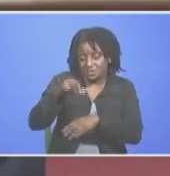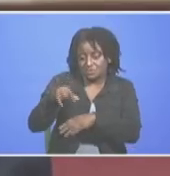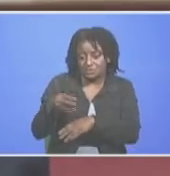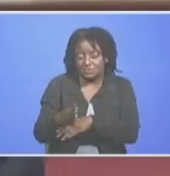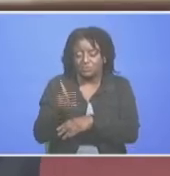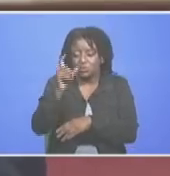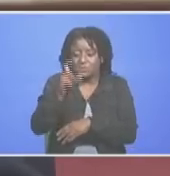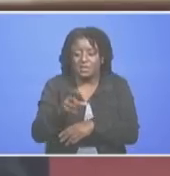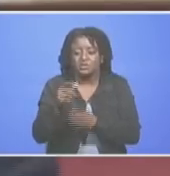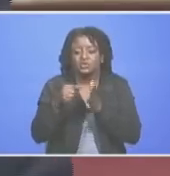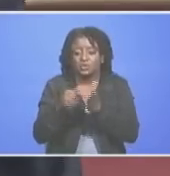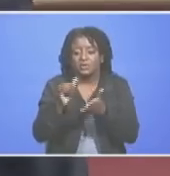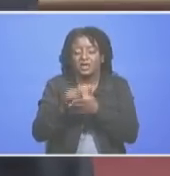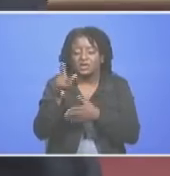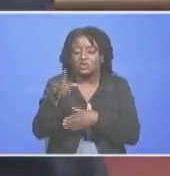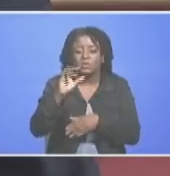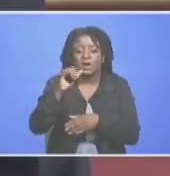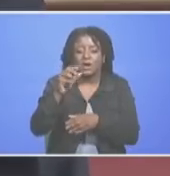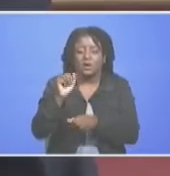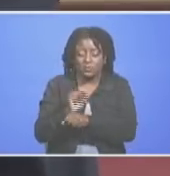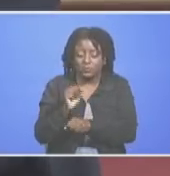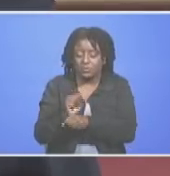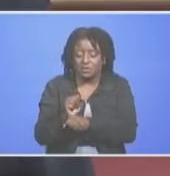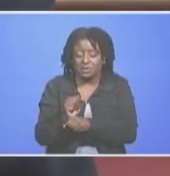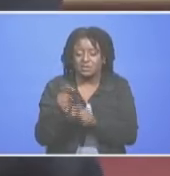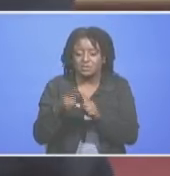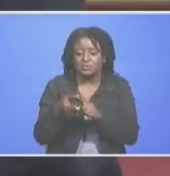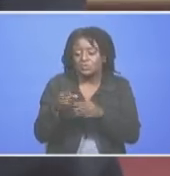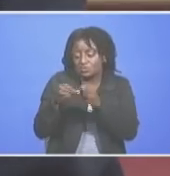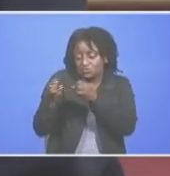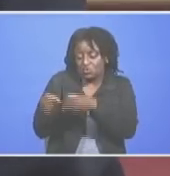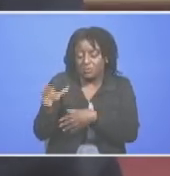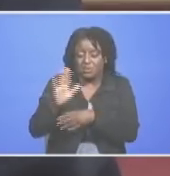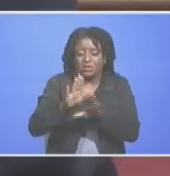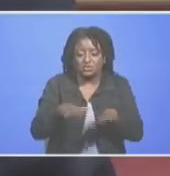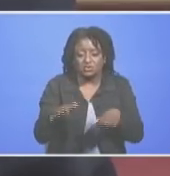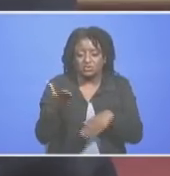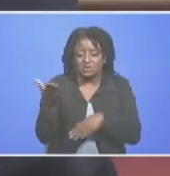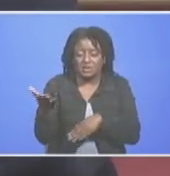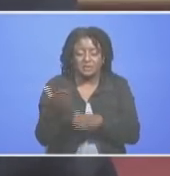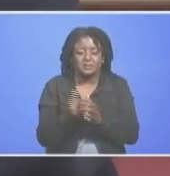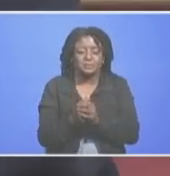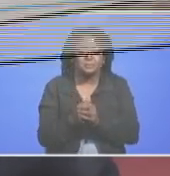to show that you are employed in order for you to be able to drop your children off.